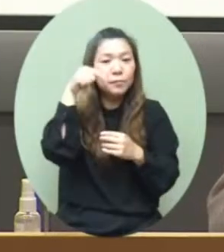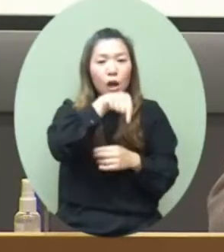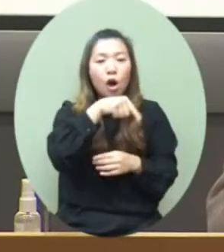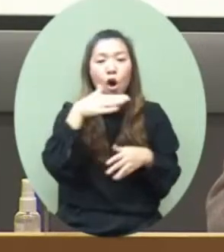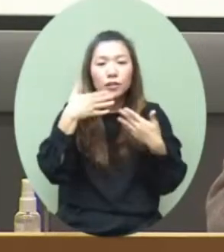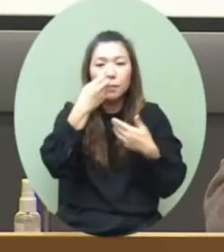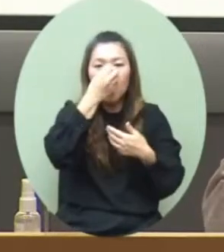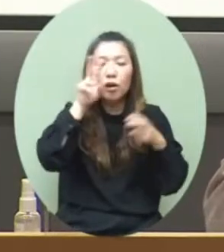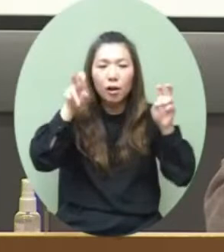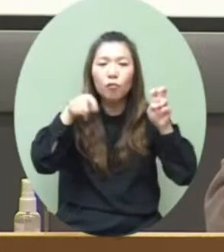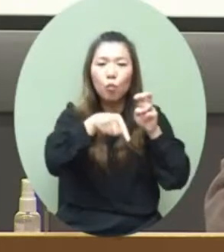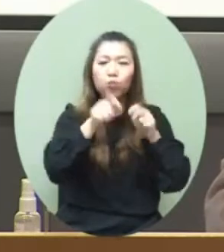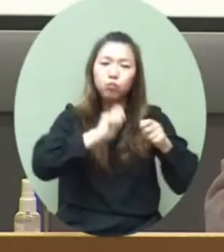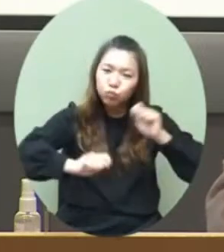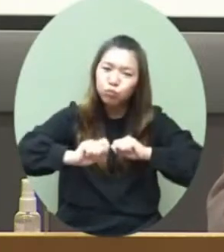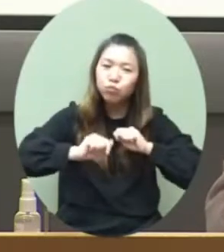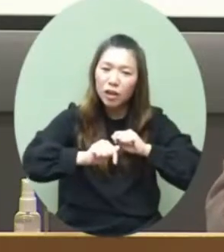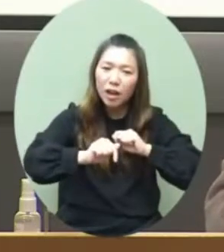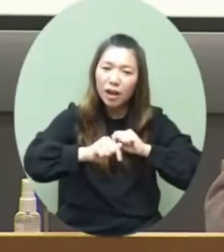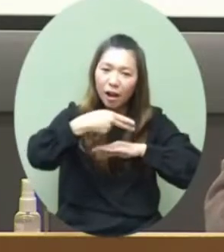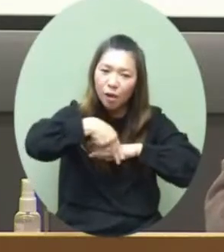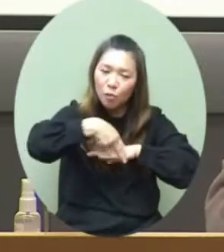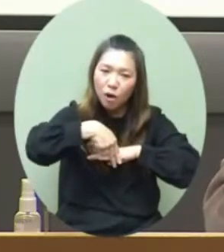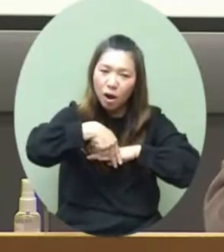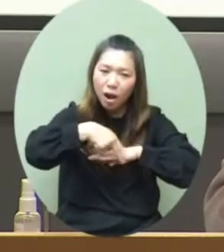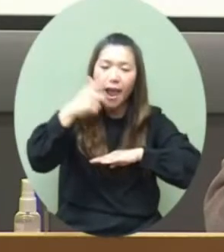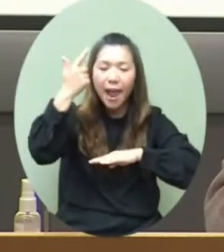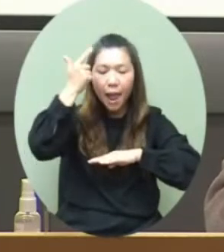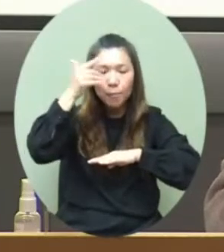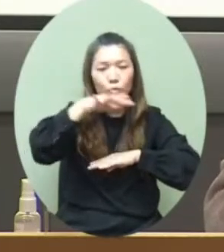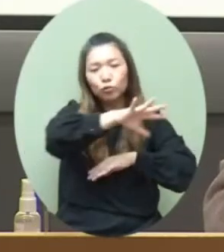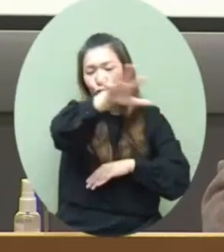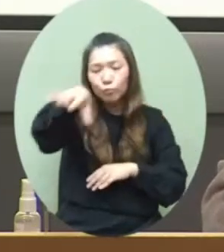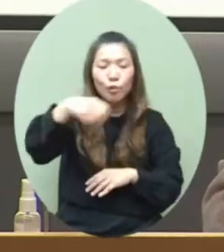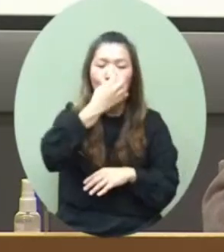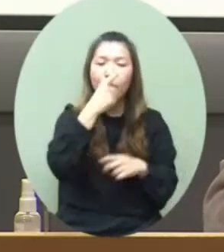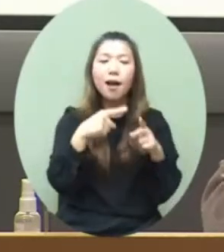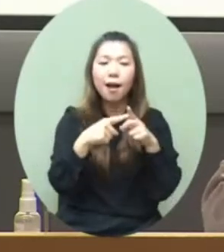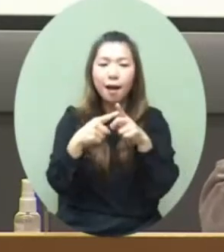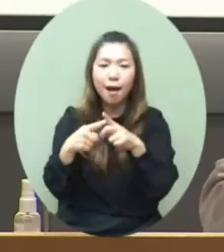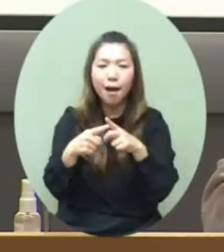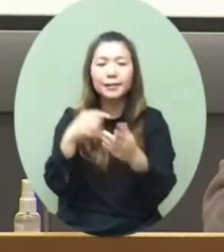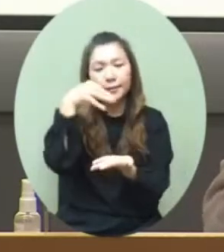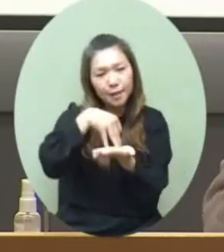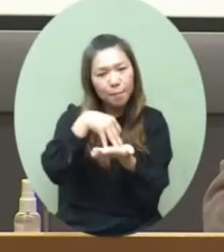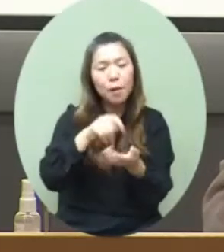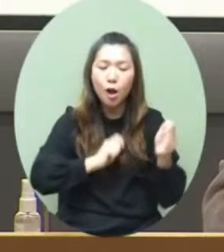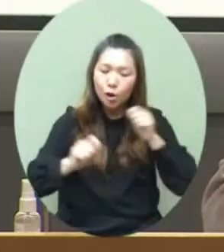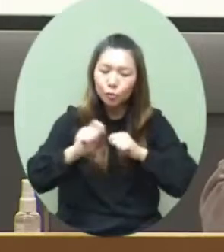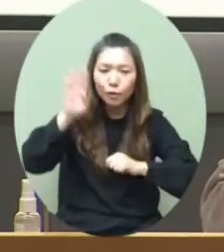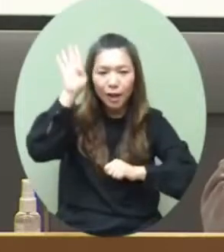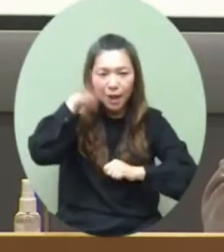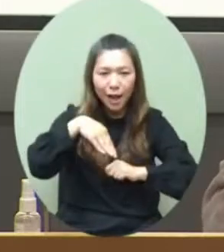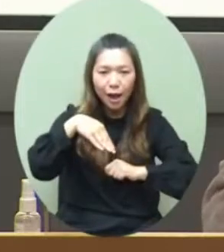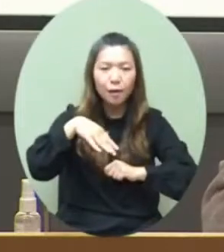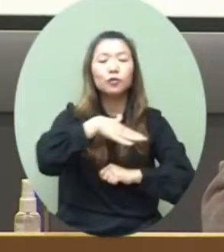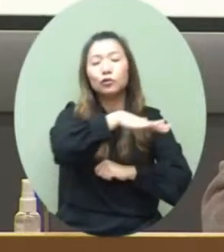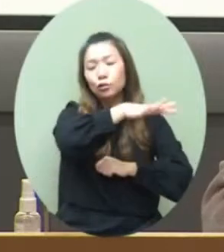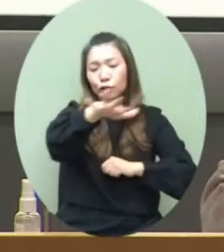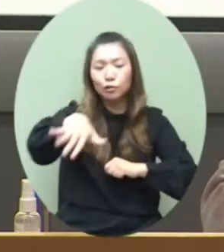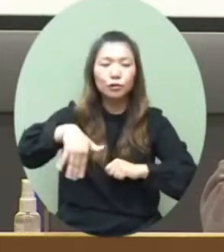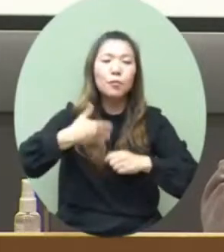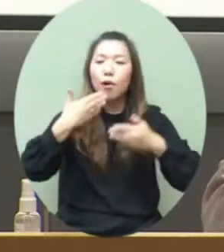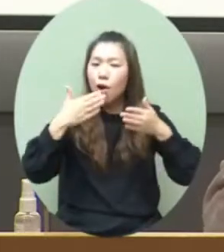conference. So as far as the Happy Hong Kong campaign is concerned, the